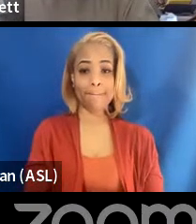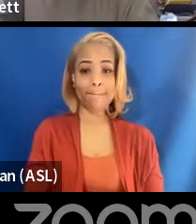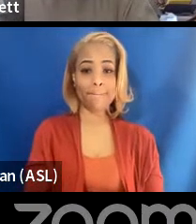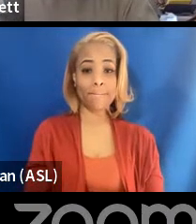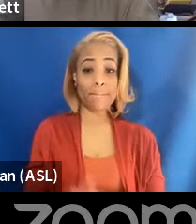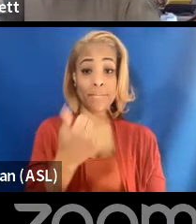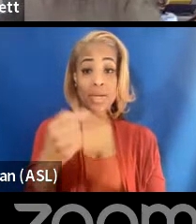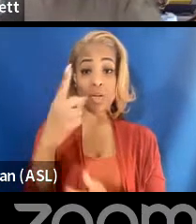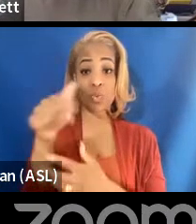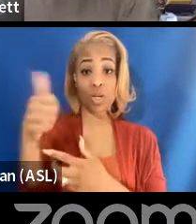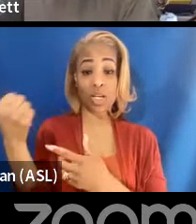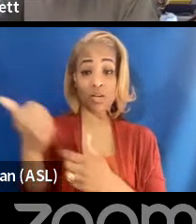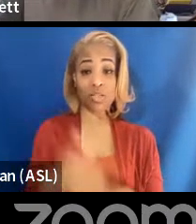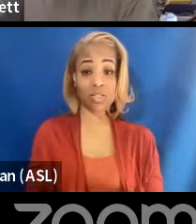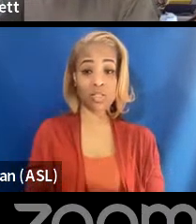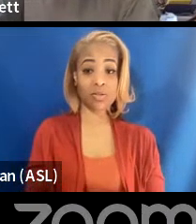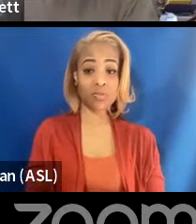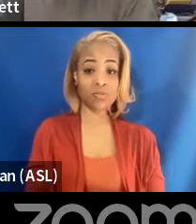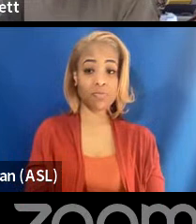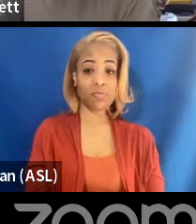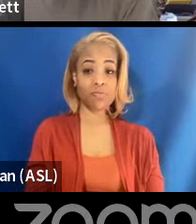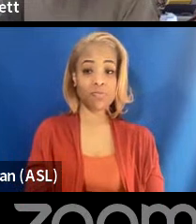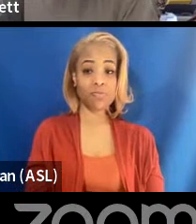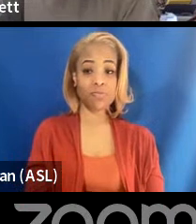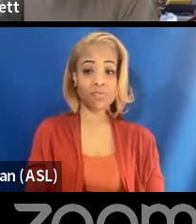Anybody else?